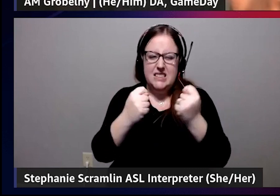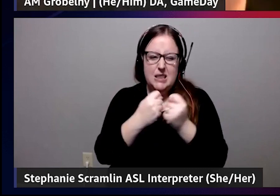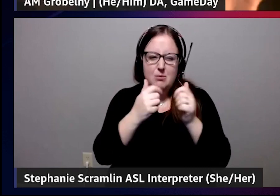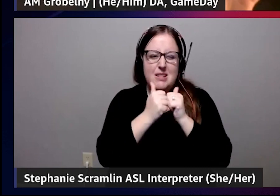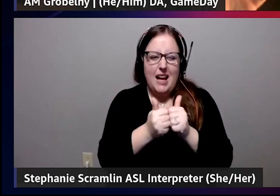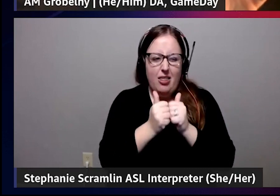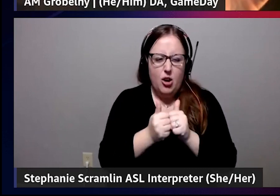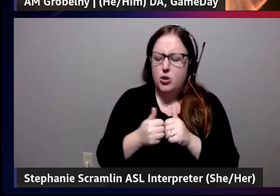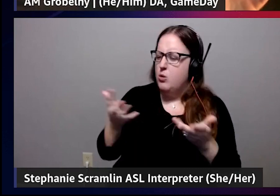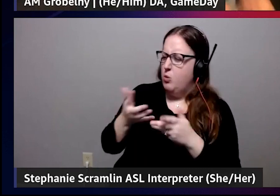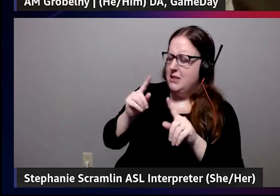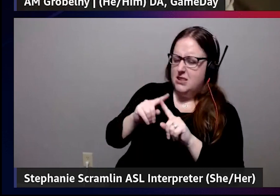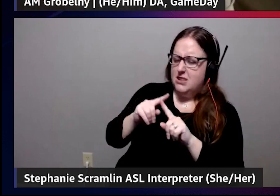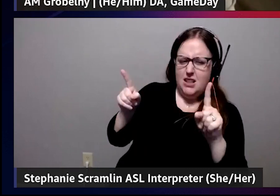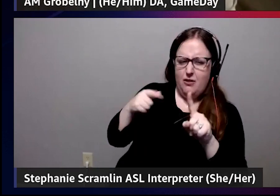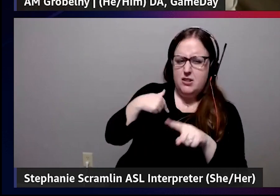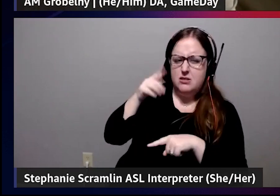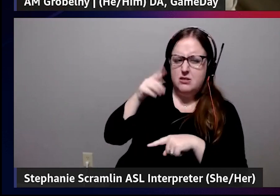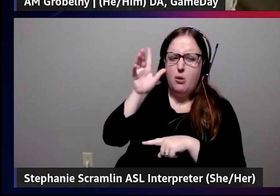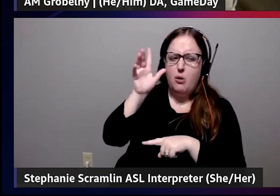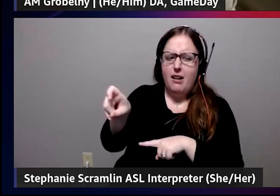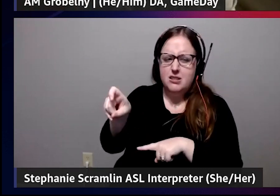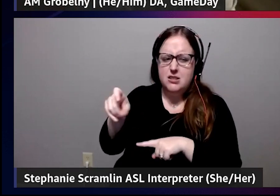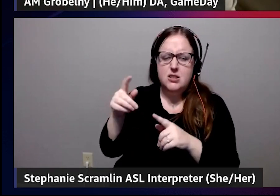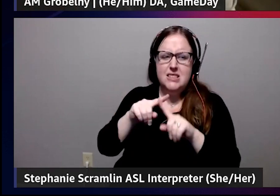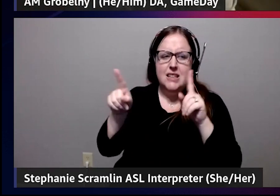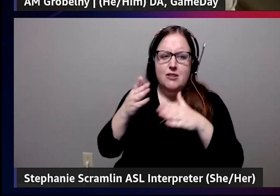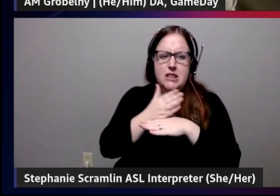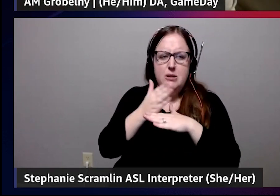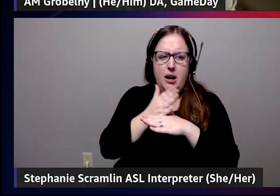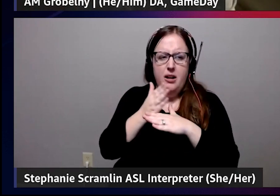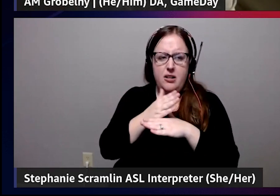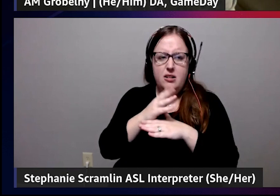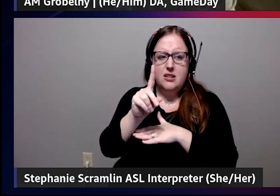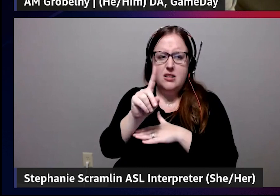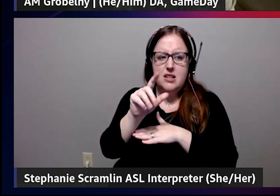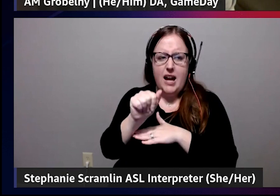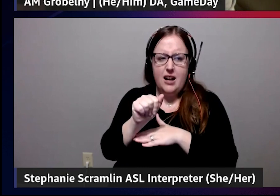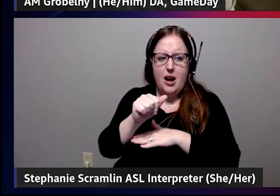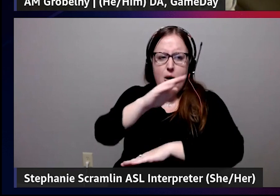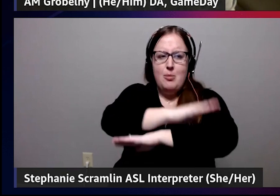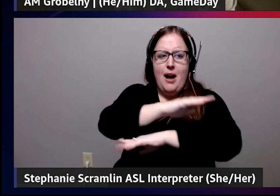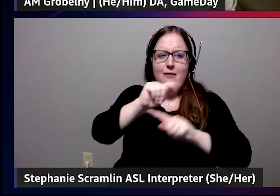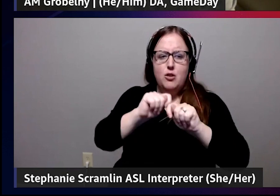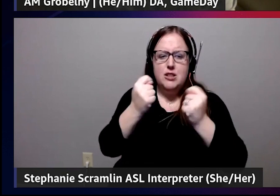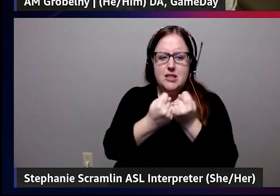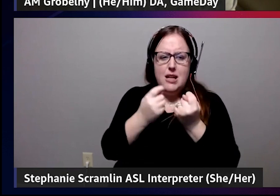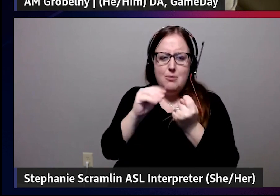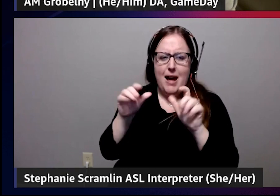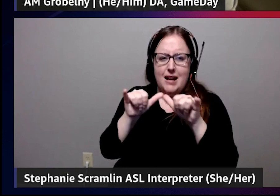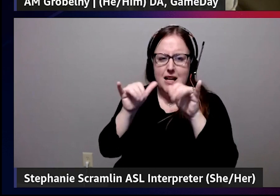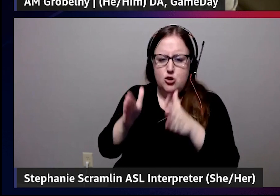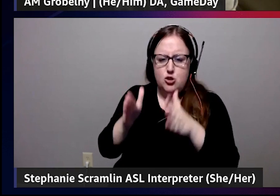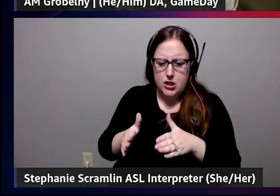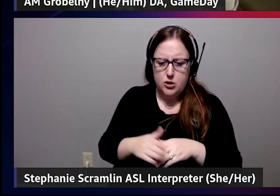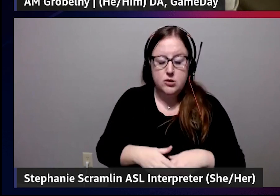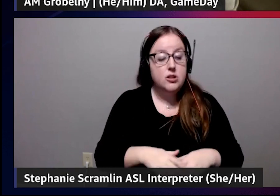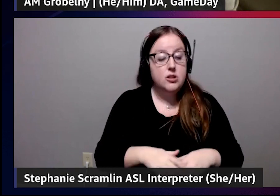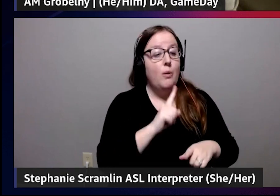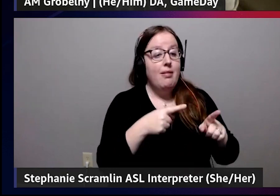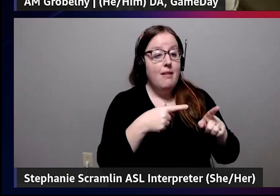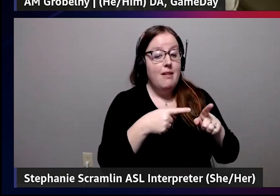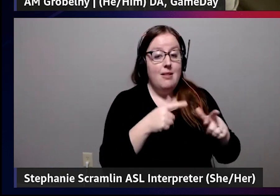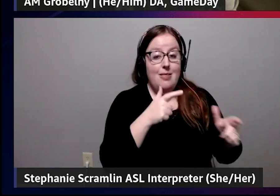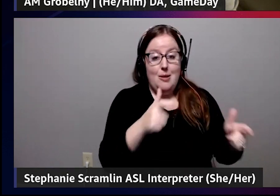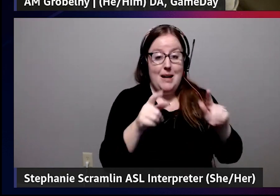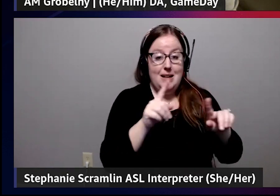What's the difference there? I'll ask for our viewers. What's the difference between the data platform team and the I data would say the analyst? main difference here is